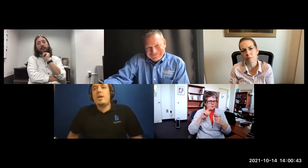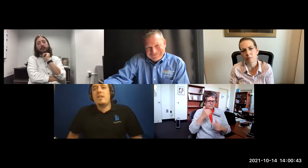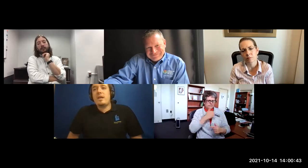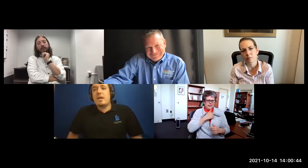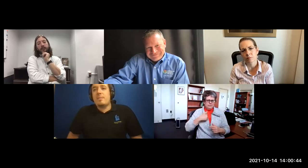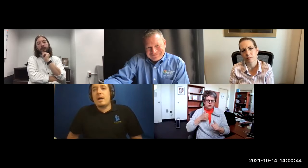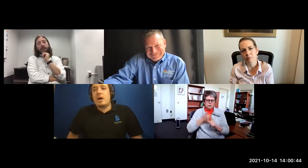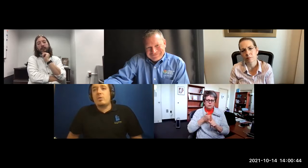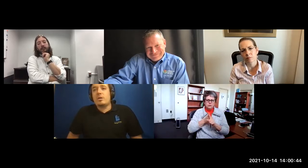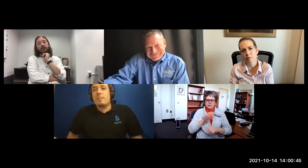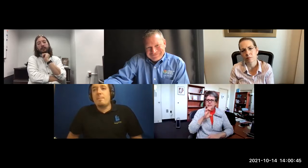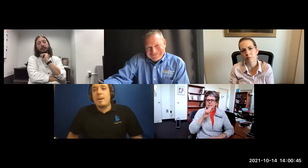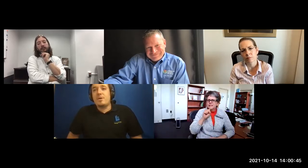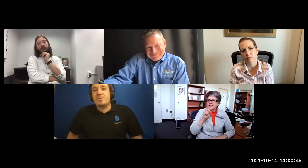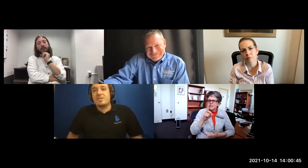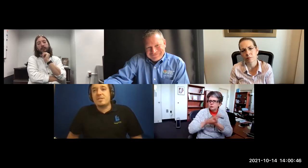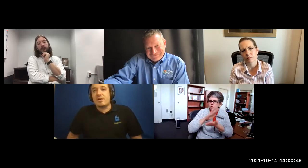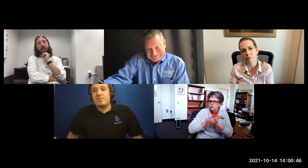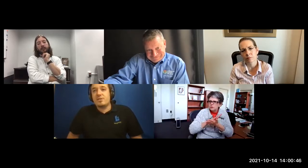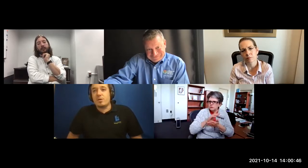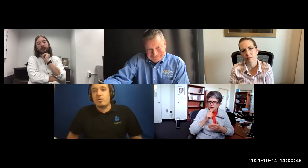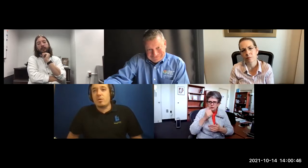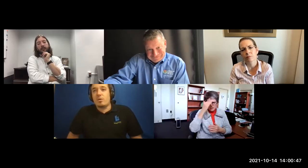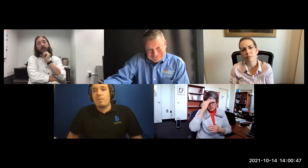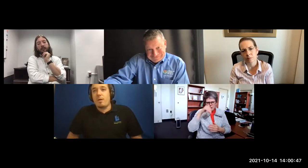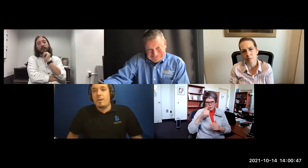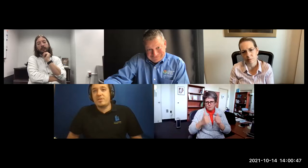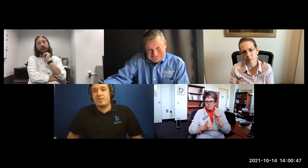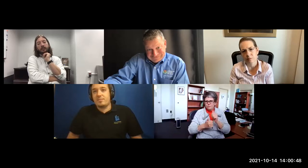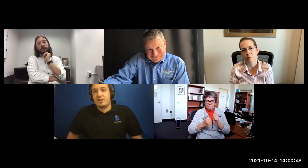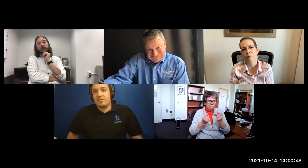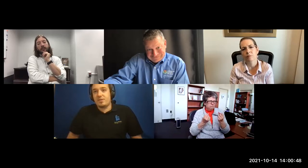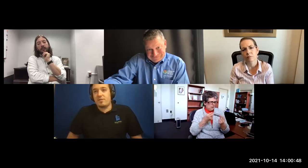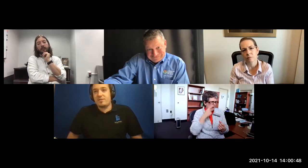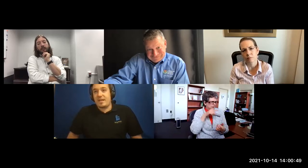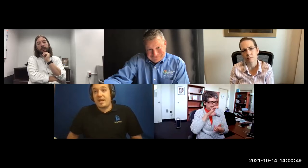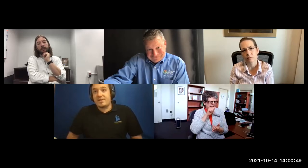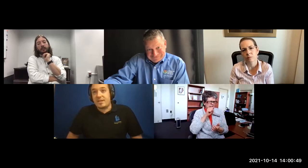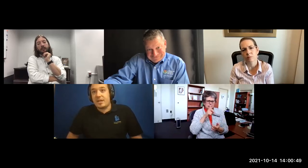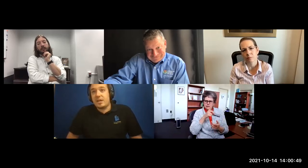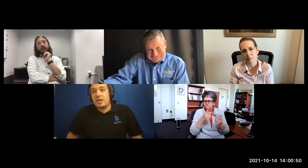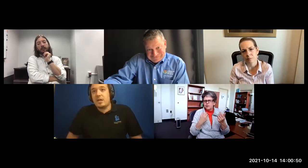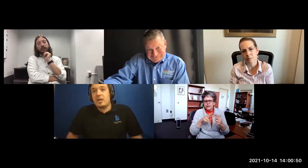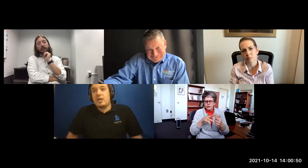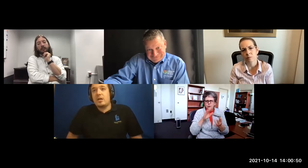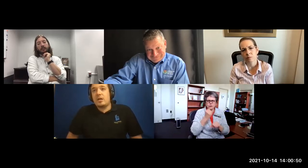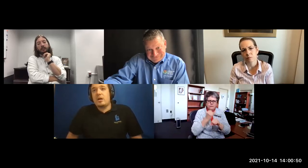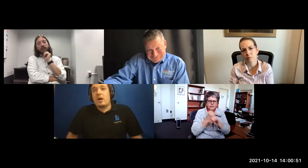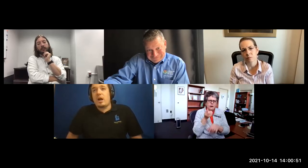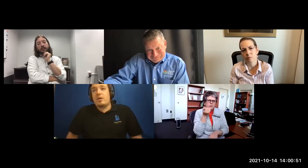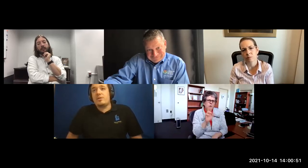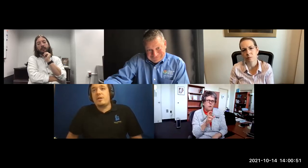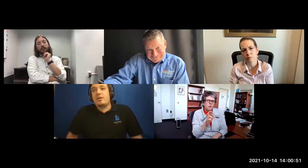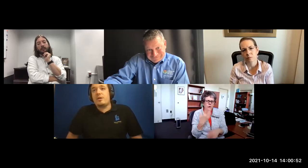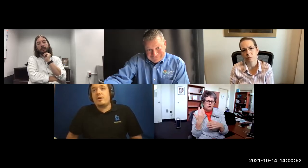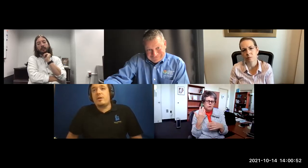are we thinking about members themselves? So are members of themselves of CEASD?